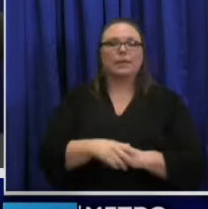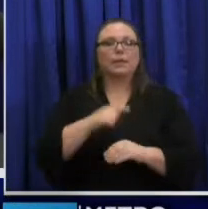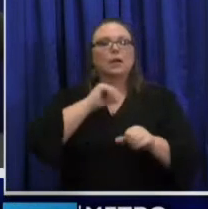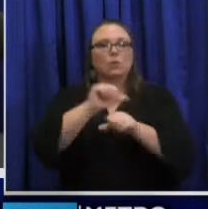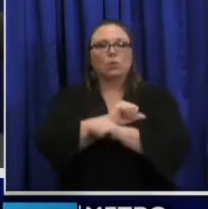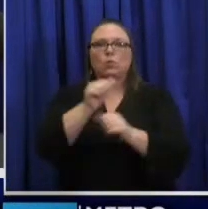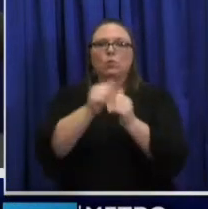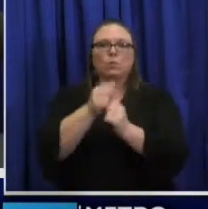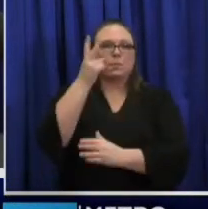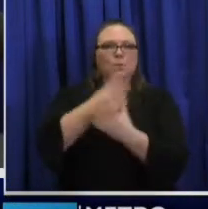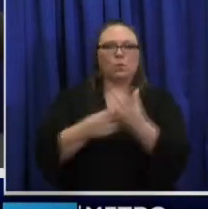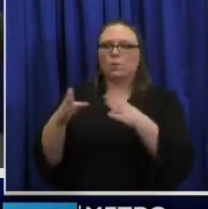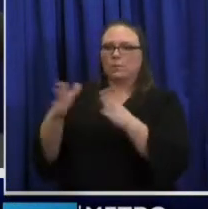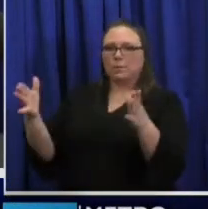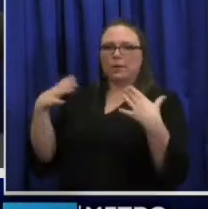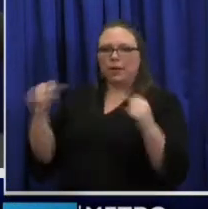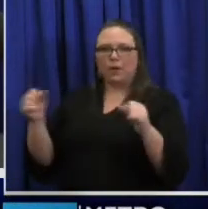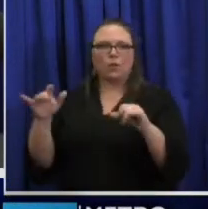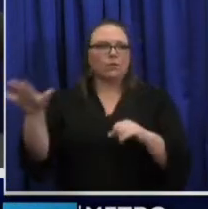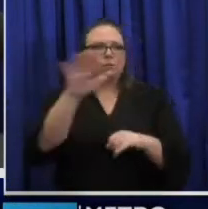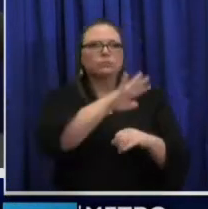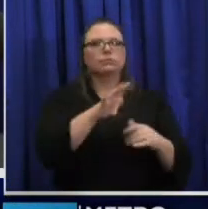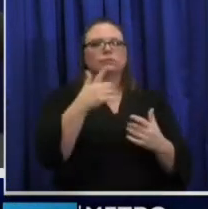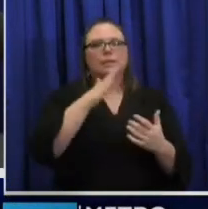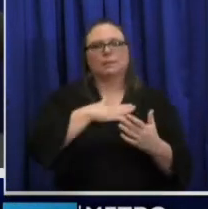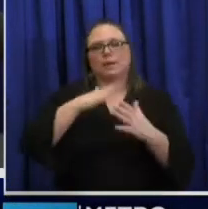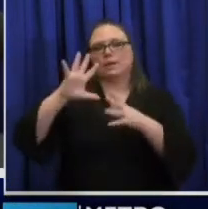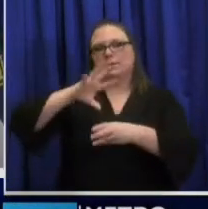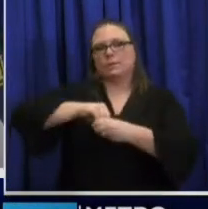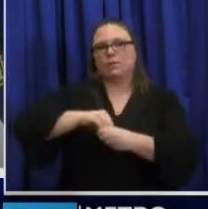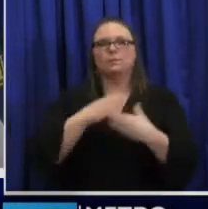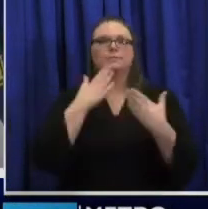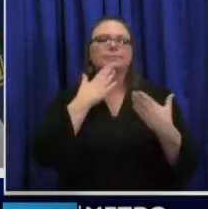colleagues in Public Health to try to do that. So that's been my involvement. Thank you.